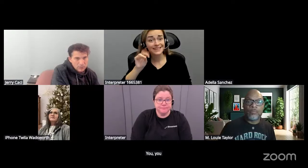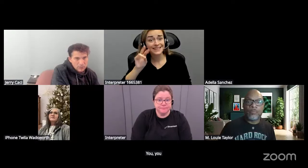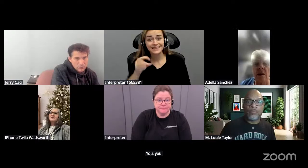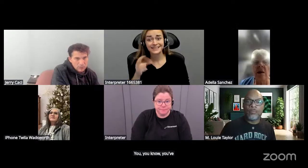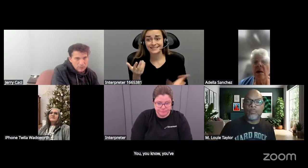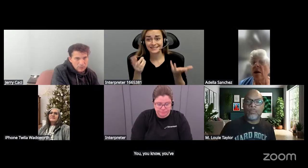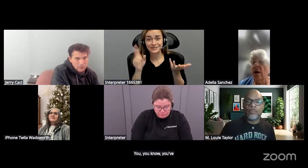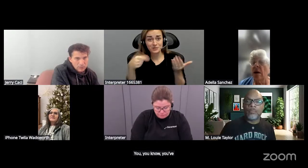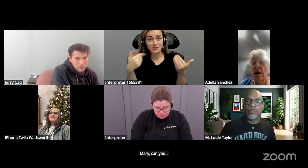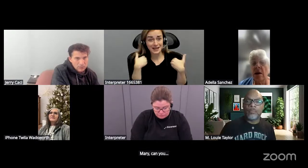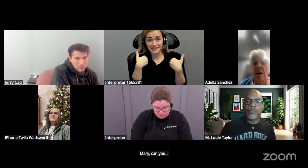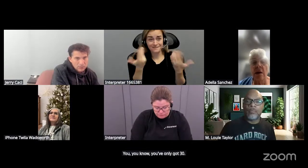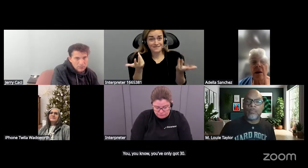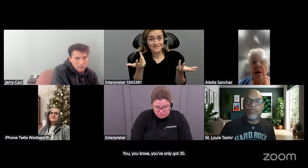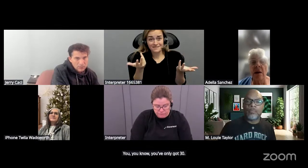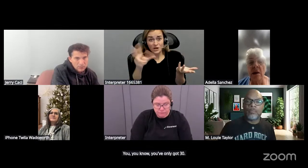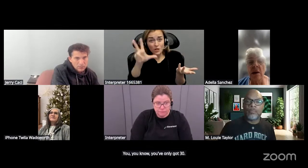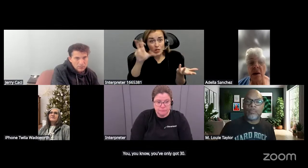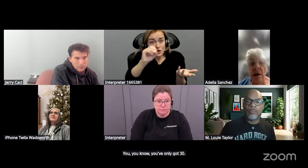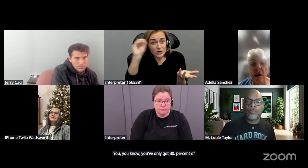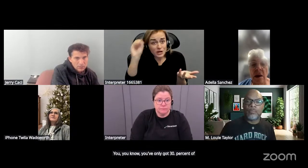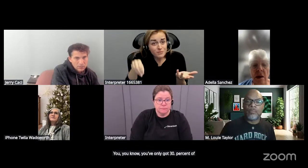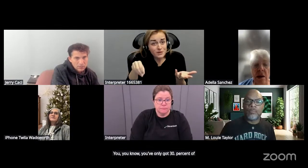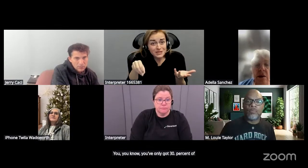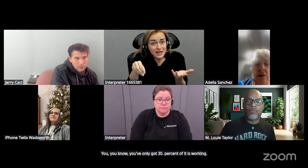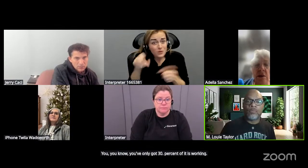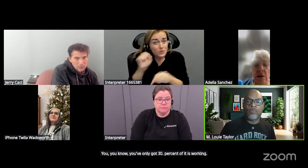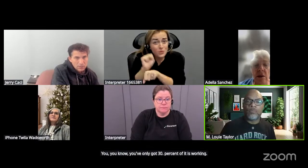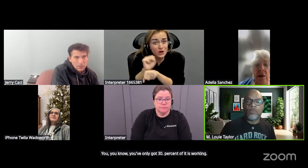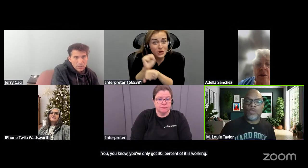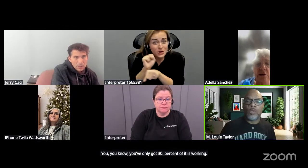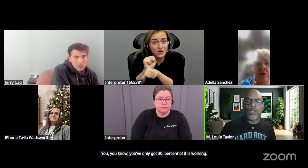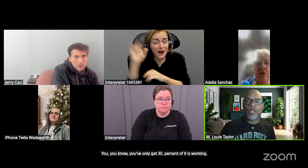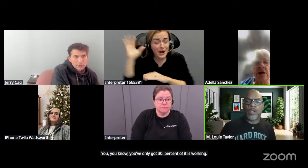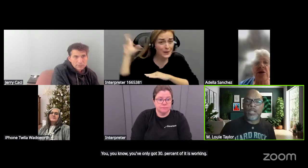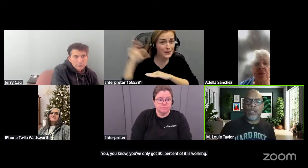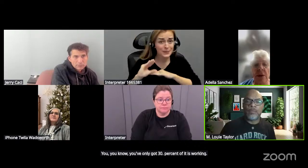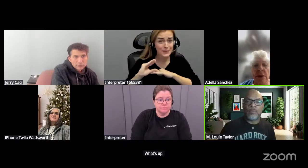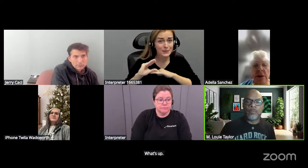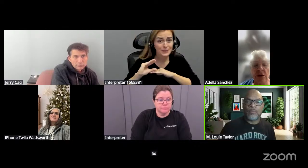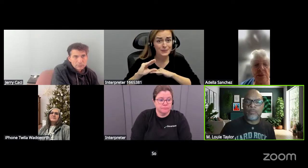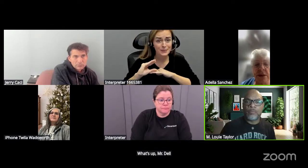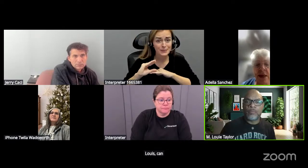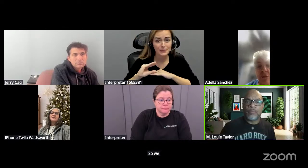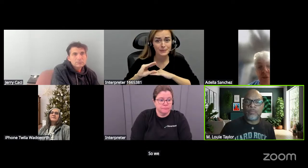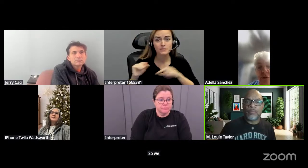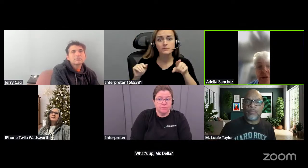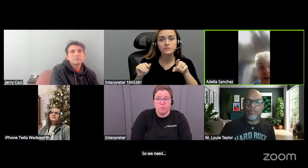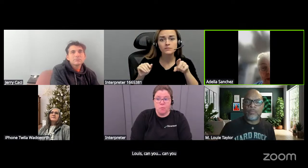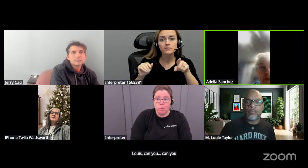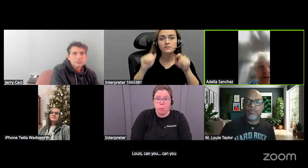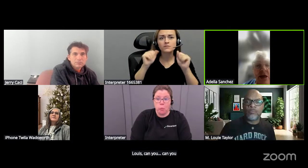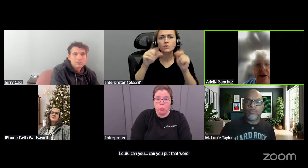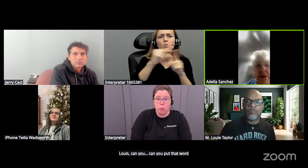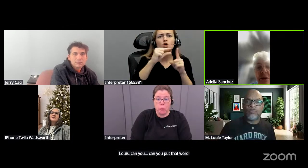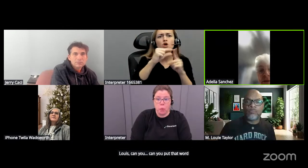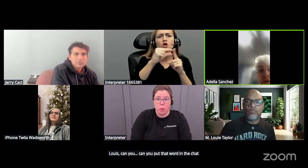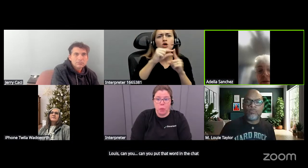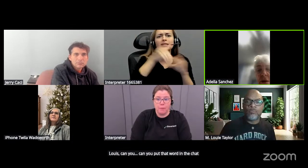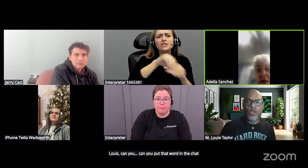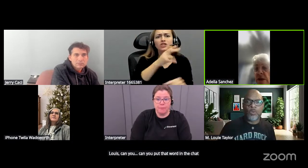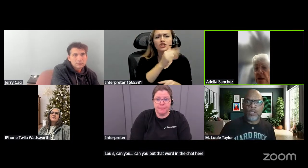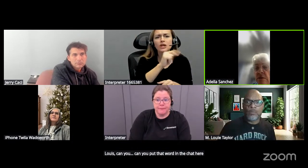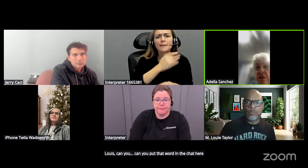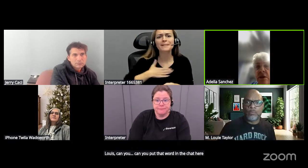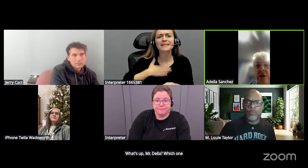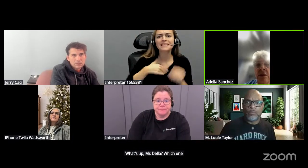got 30% of it working. Mhm. What's up, So Louis, we can need Adela? you put that word in the chat here?